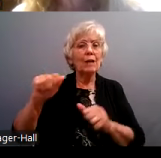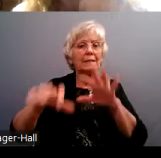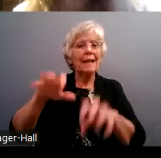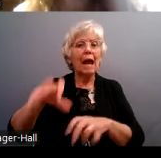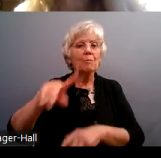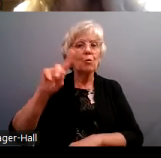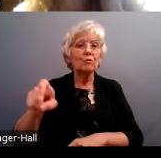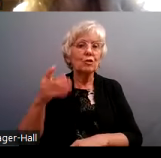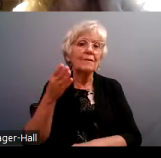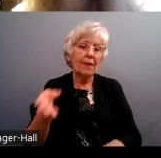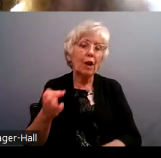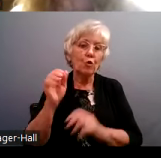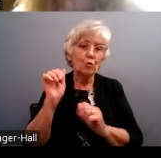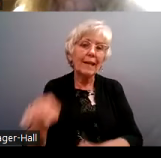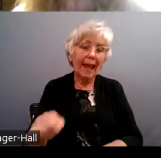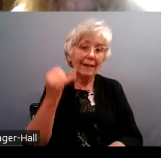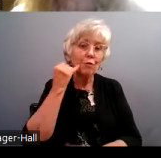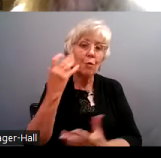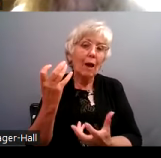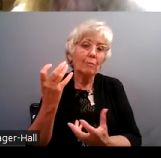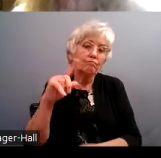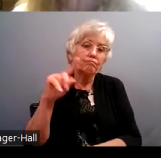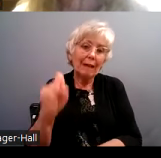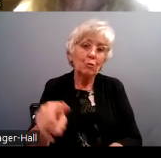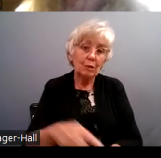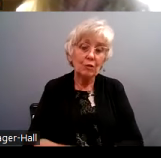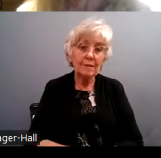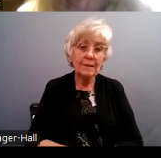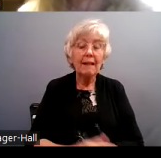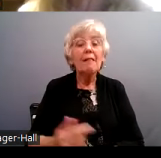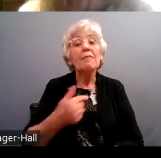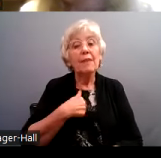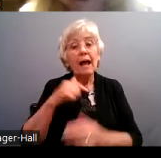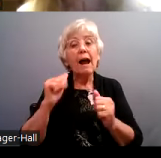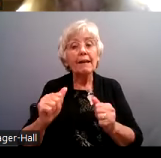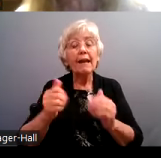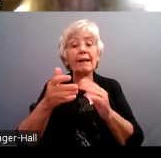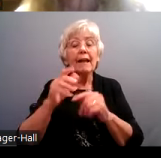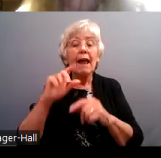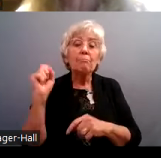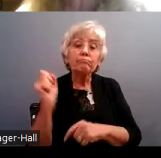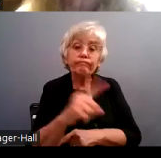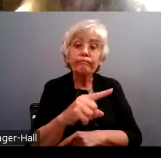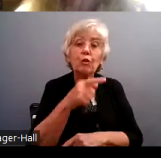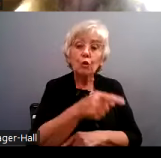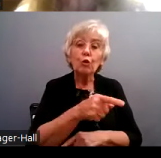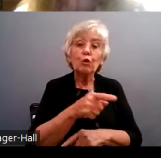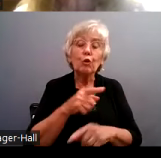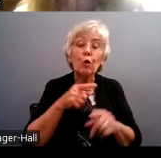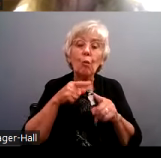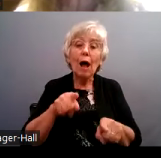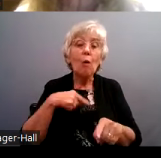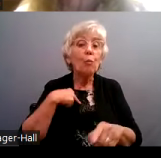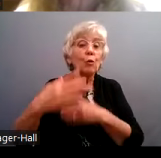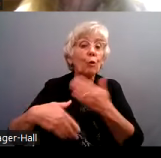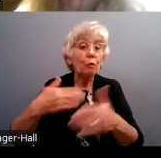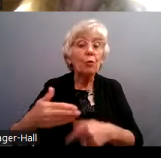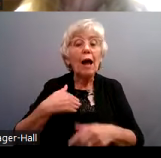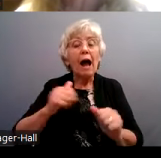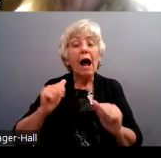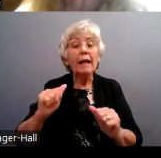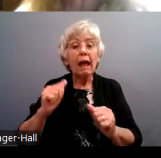in that you might have. And then I can ask Dr. Jen during, as we're going through, I